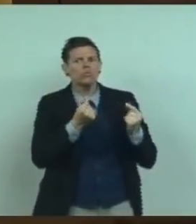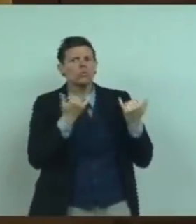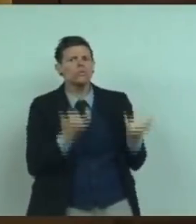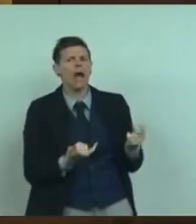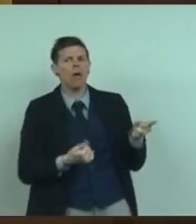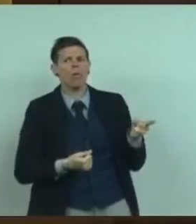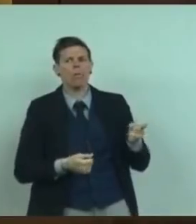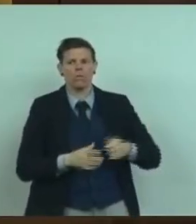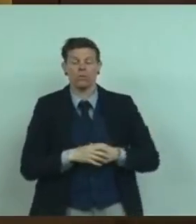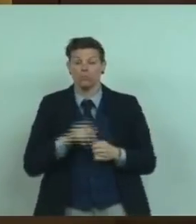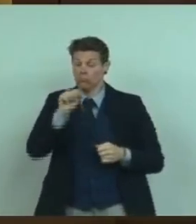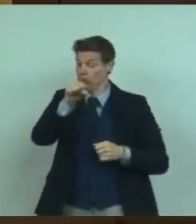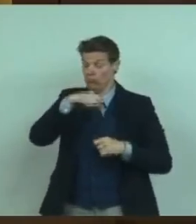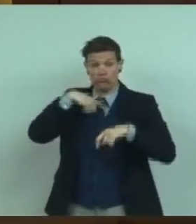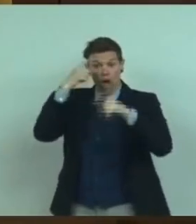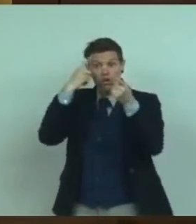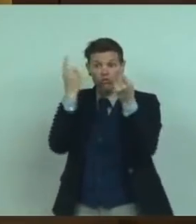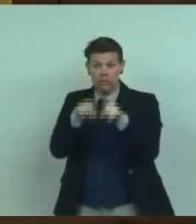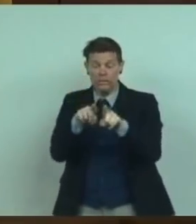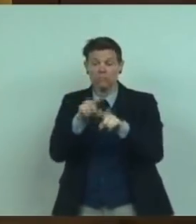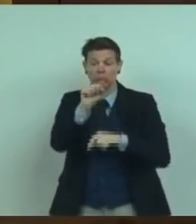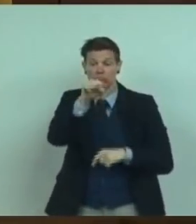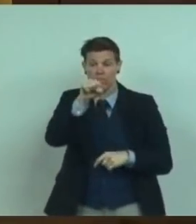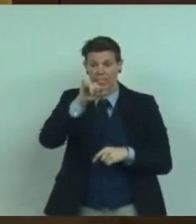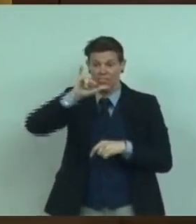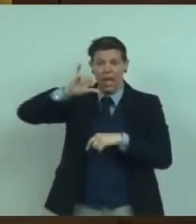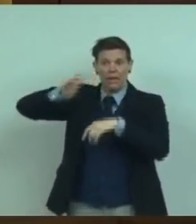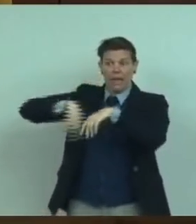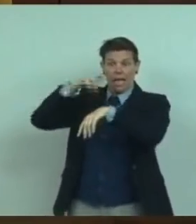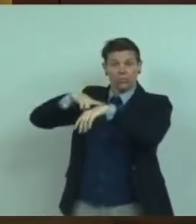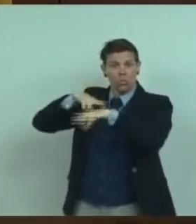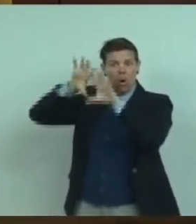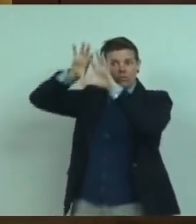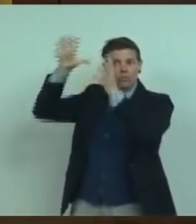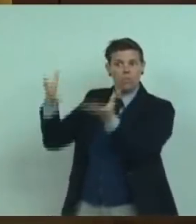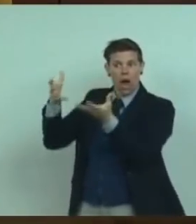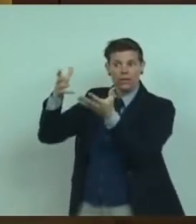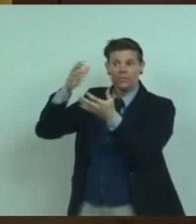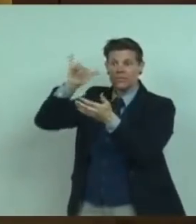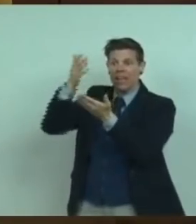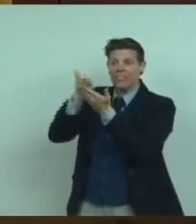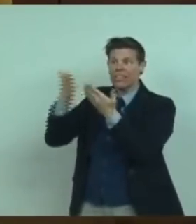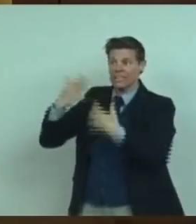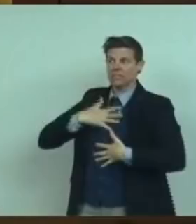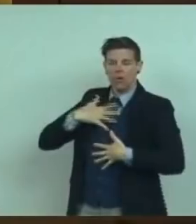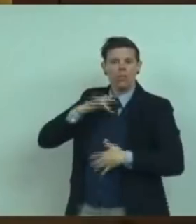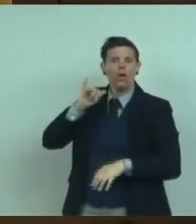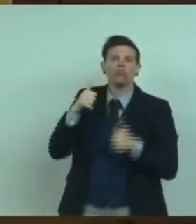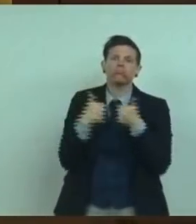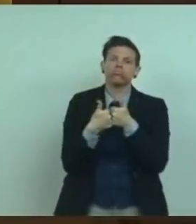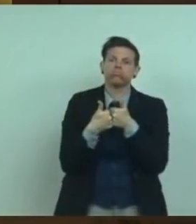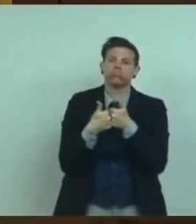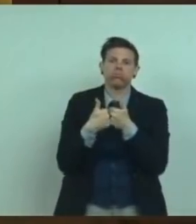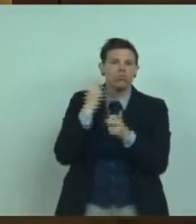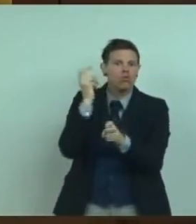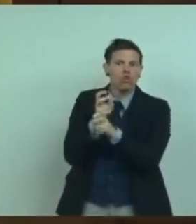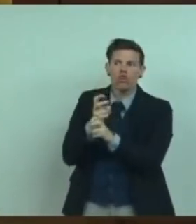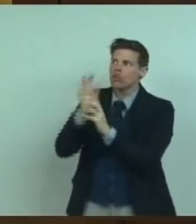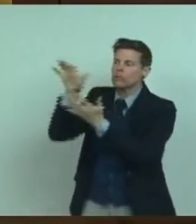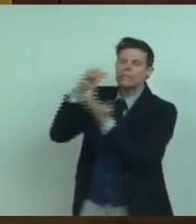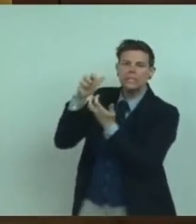incredibly challenging situation. And the fact is that there are not enough ventilators in the national